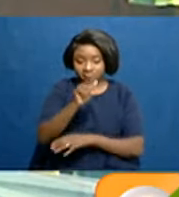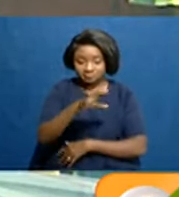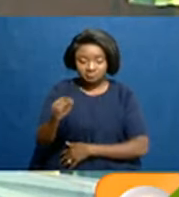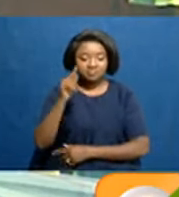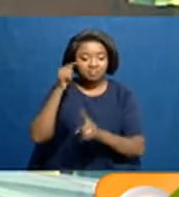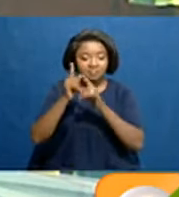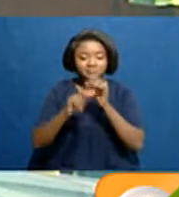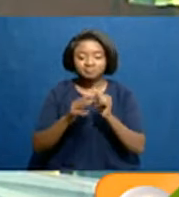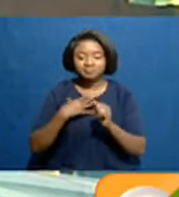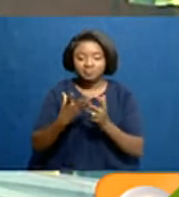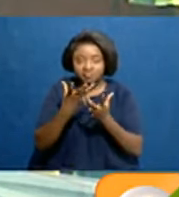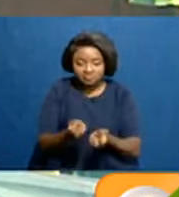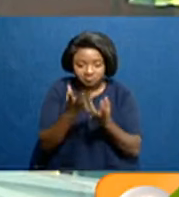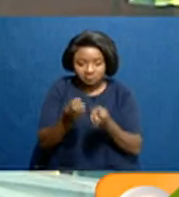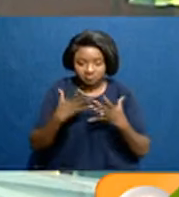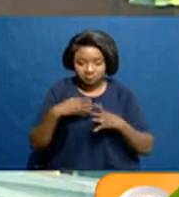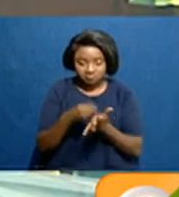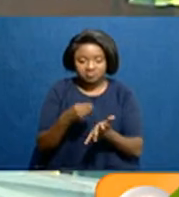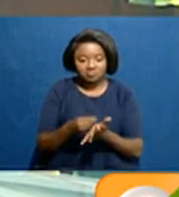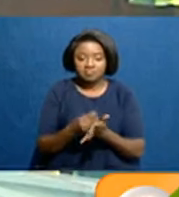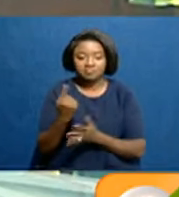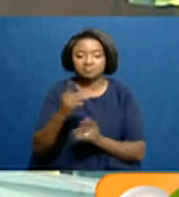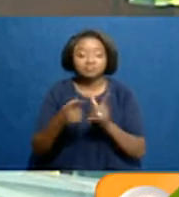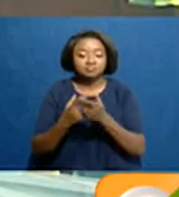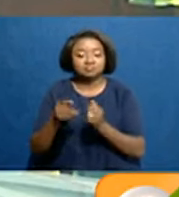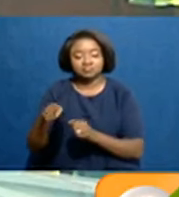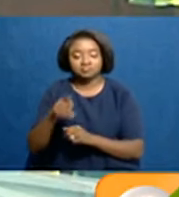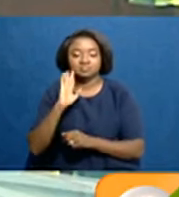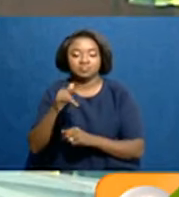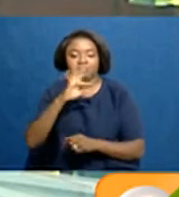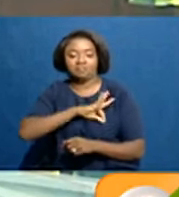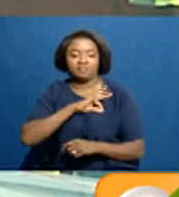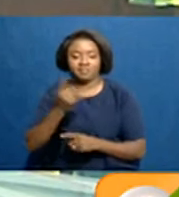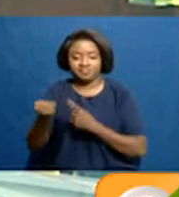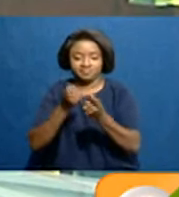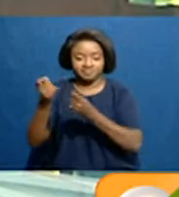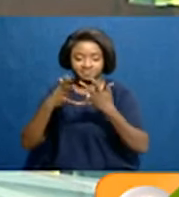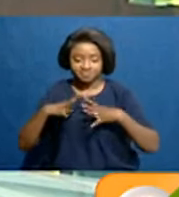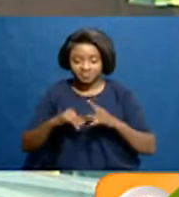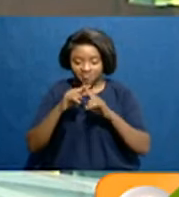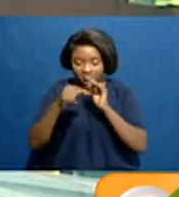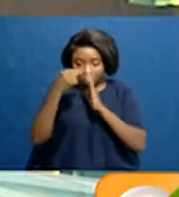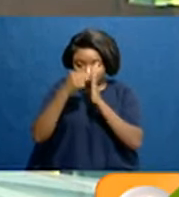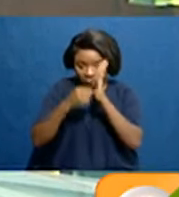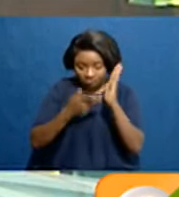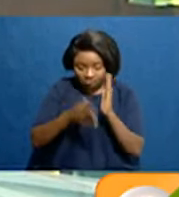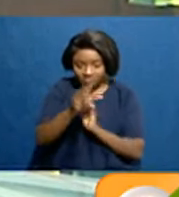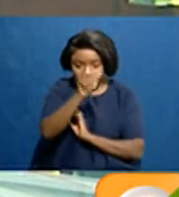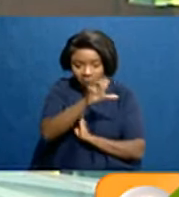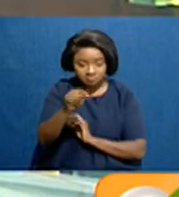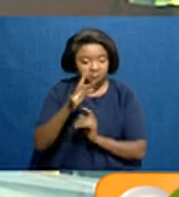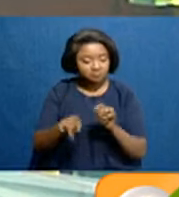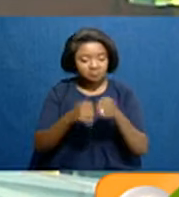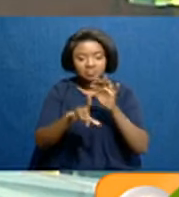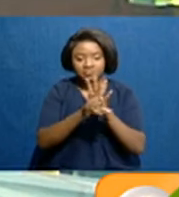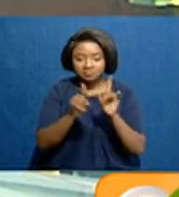control of the Affordable Housing Act, and that the objects of the very act are illegal, irregular,